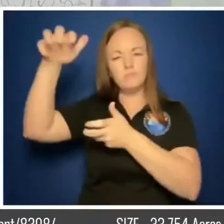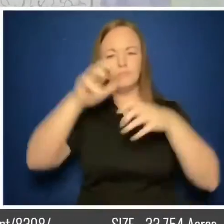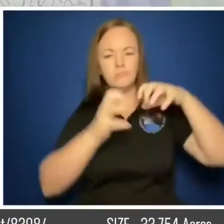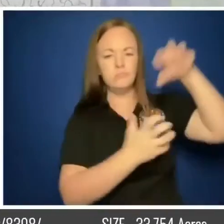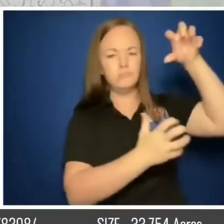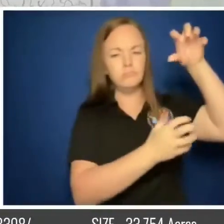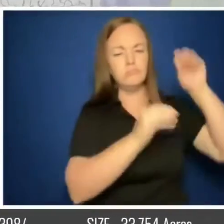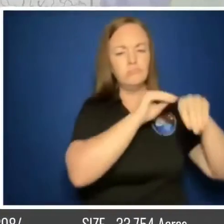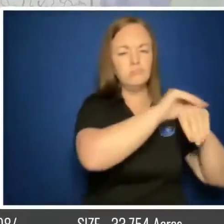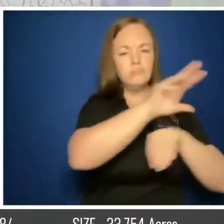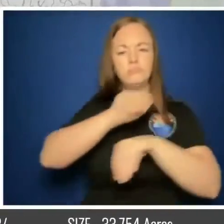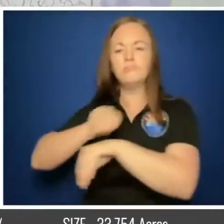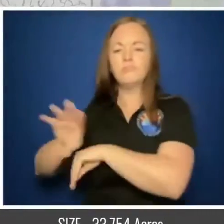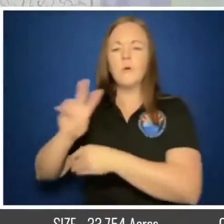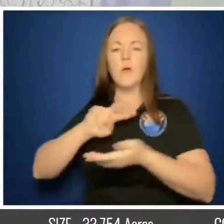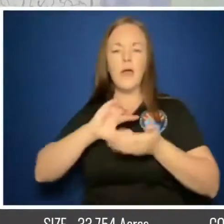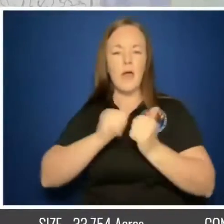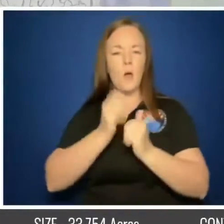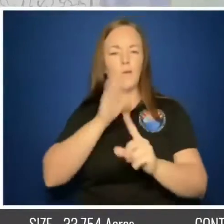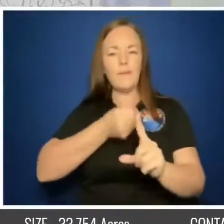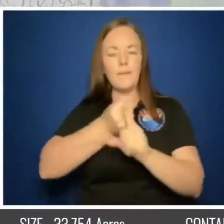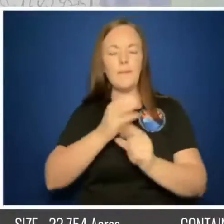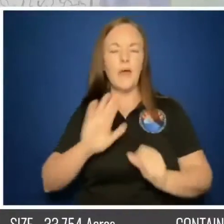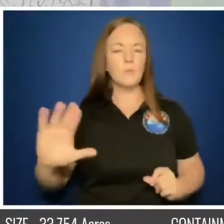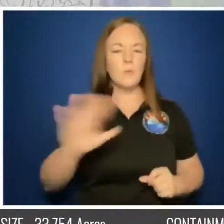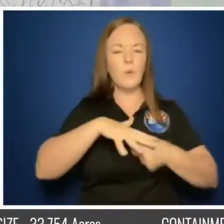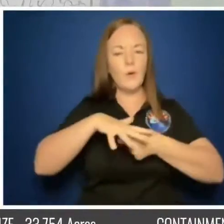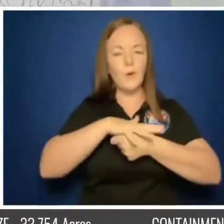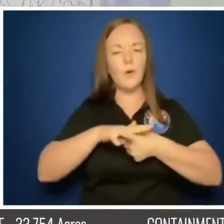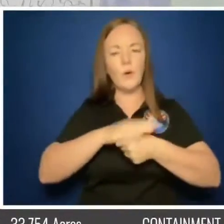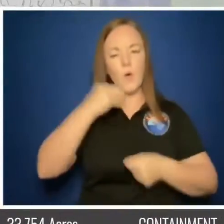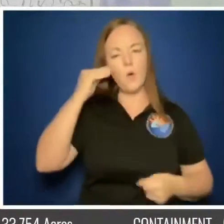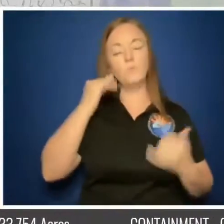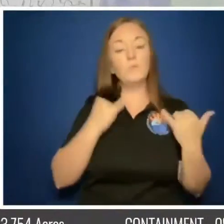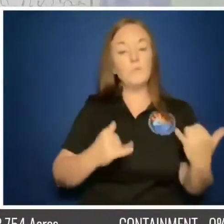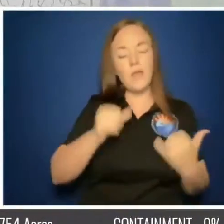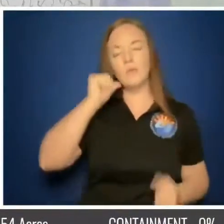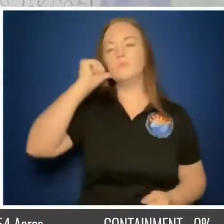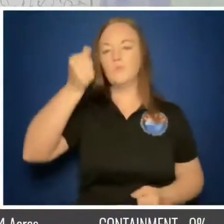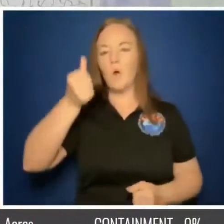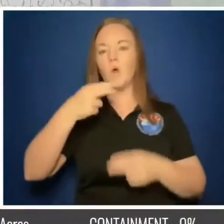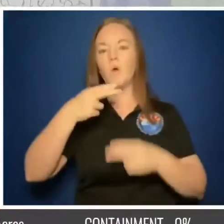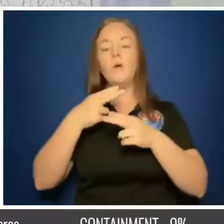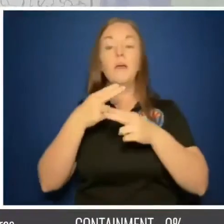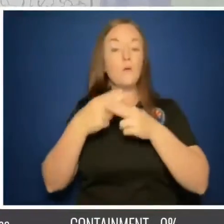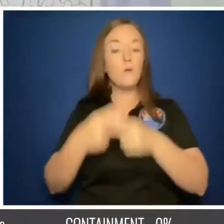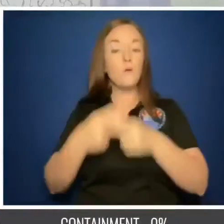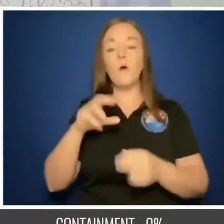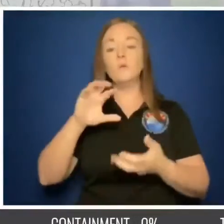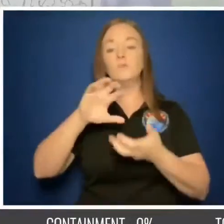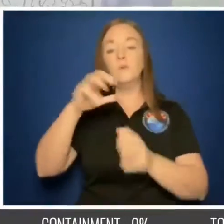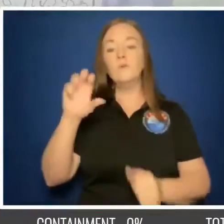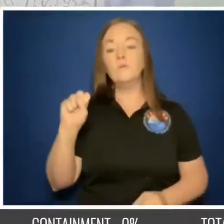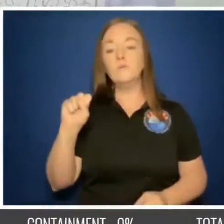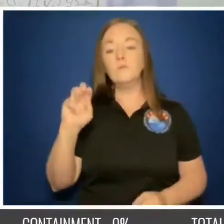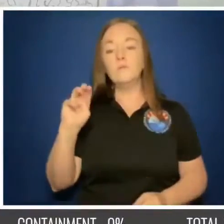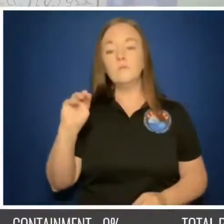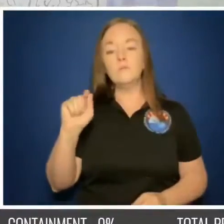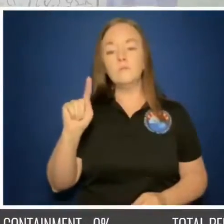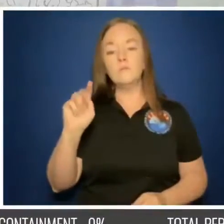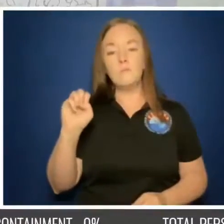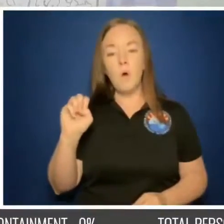for your area and during the day, both today and tomorrow, and that's called the Smoke Outlook. You can find that Smoke Outlook